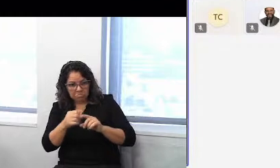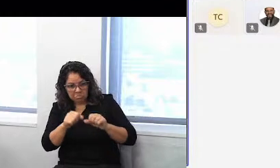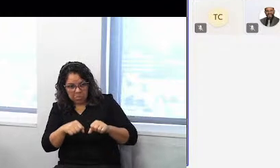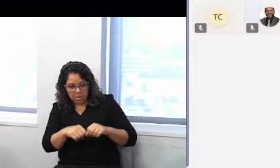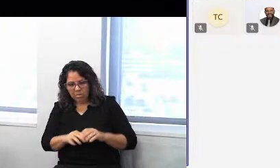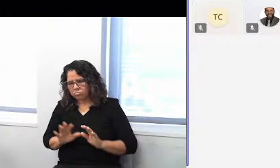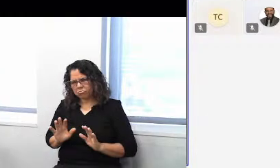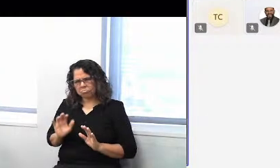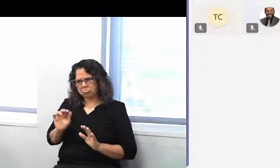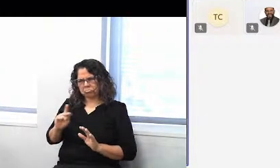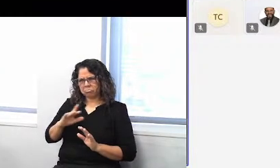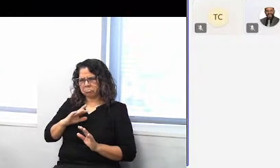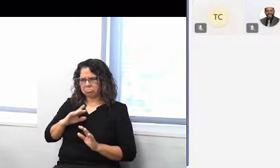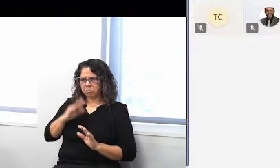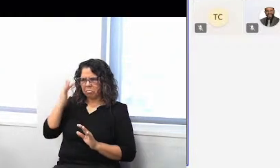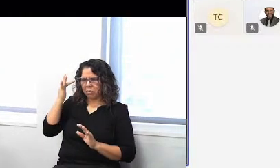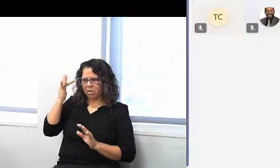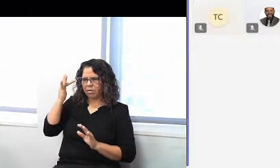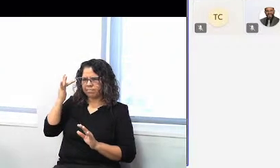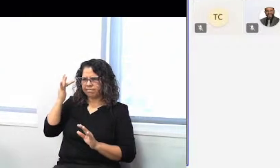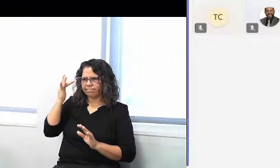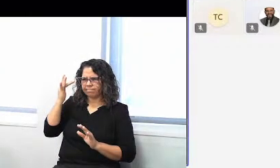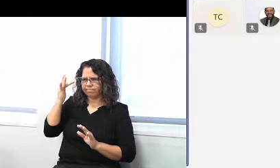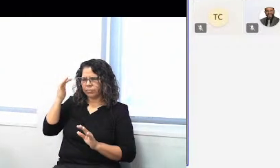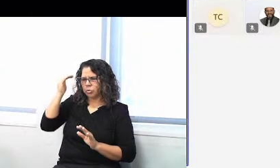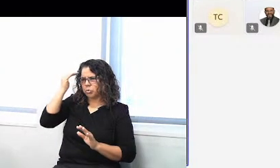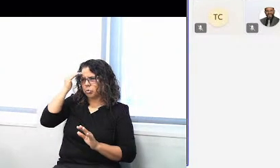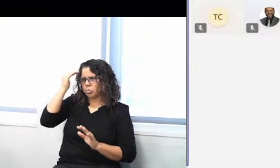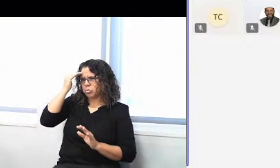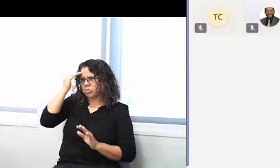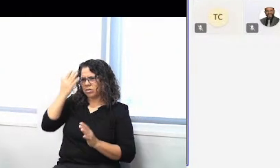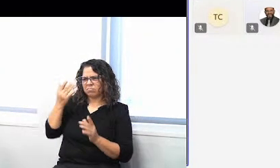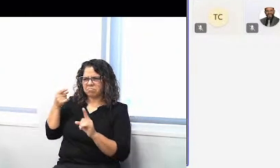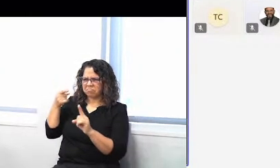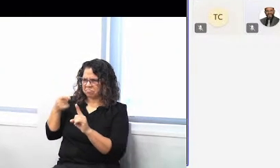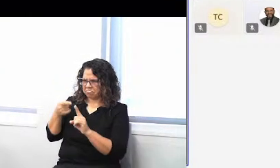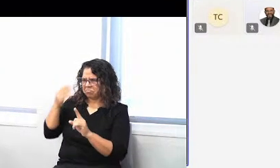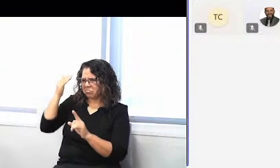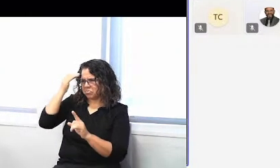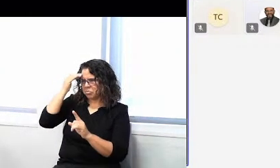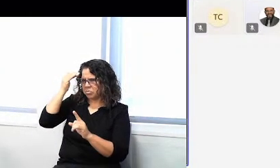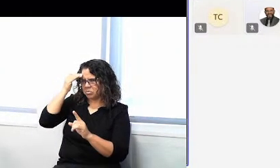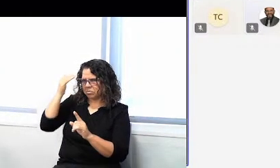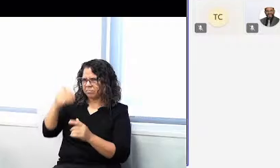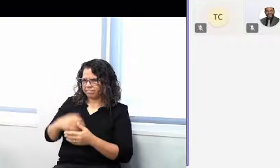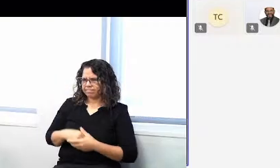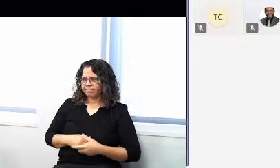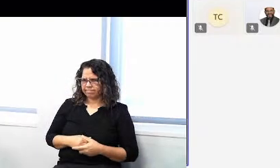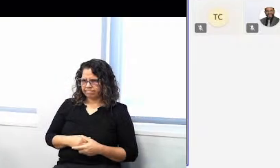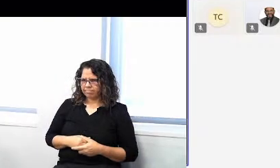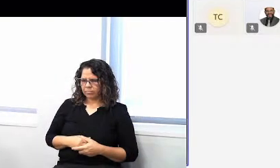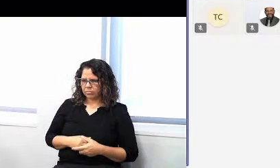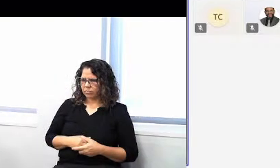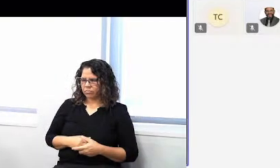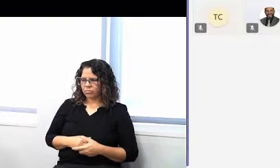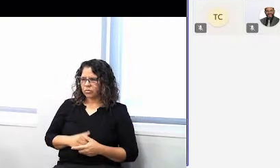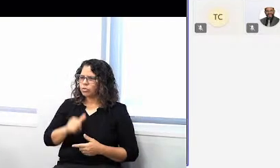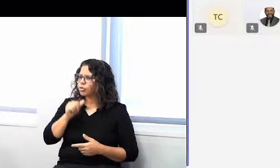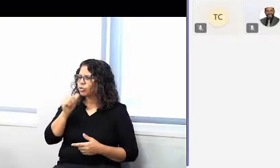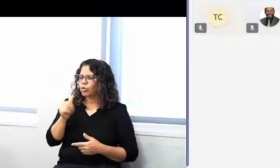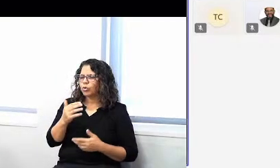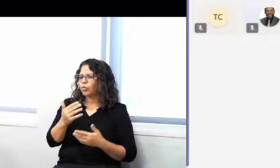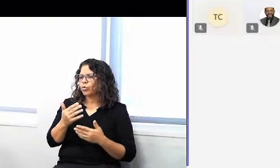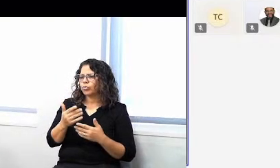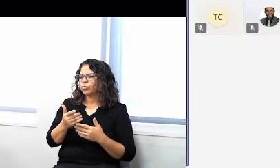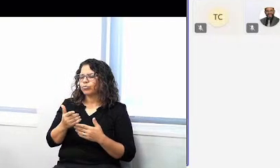think I know where this set of questions is going to go. Let me see if there's anything, and again, I'm not taking anything away from what you've been doing with us today. Let me just